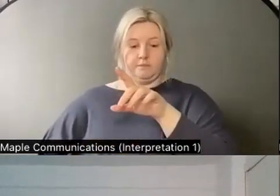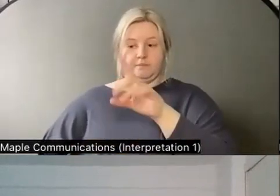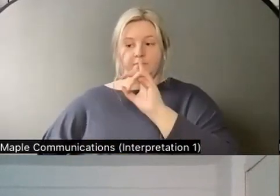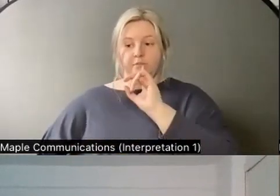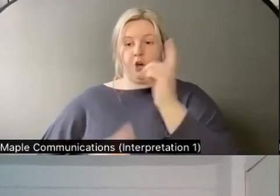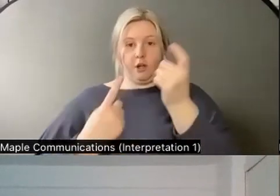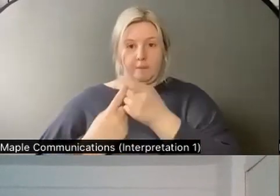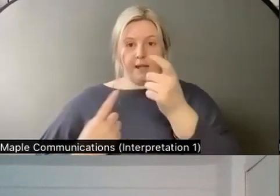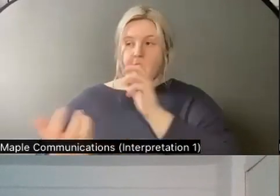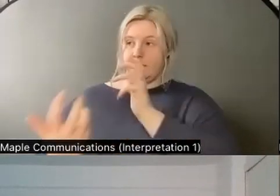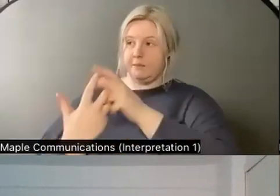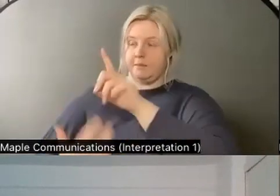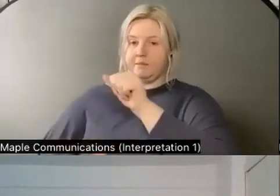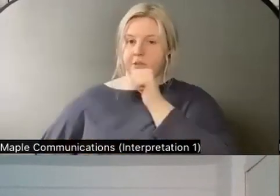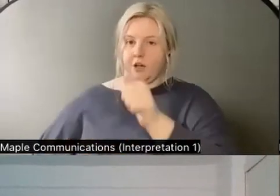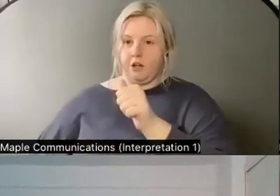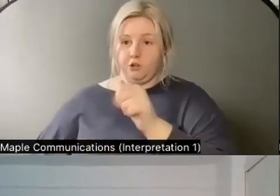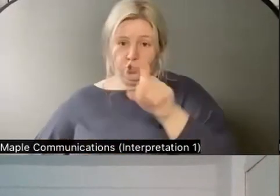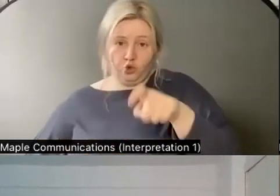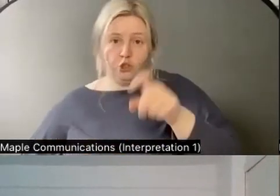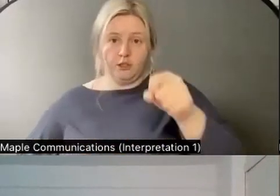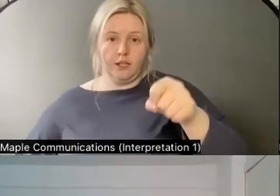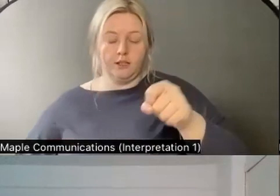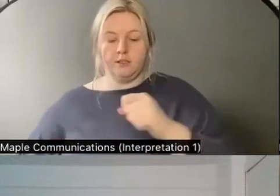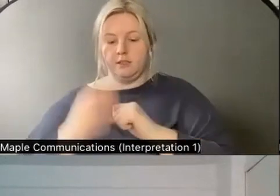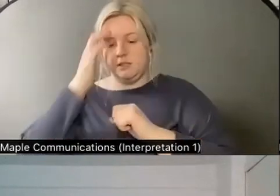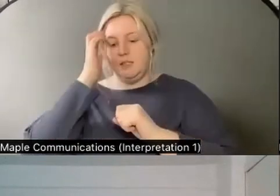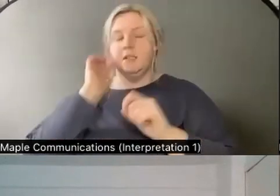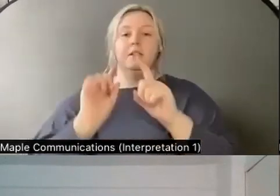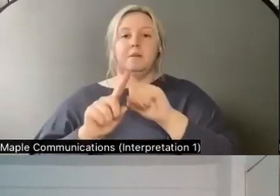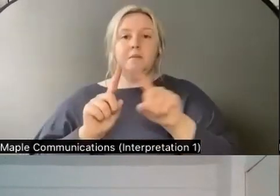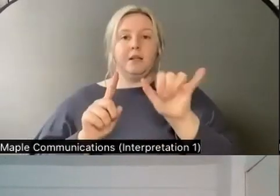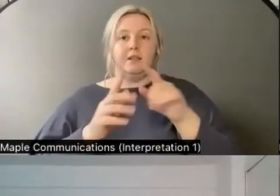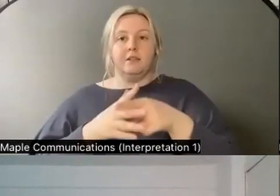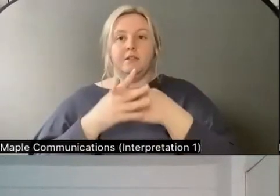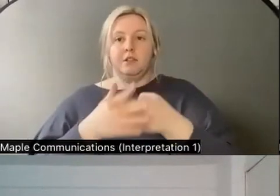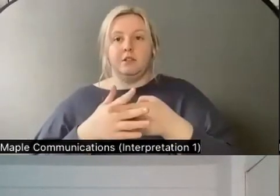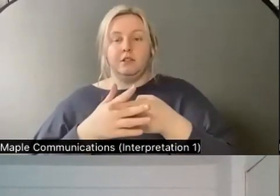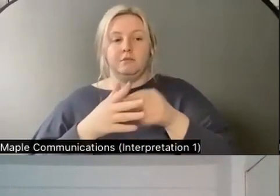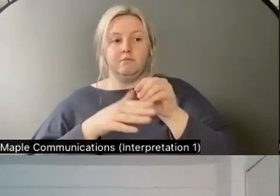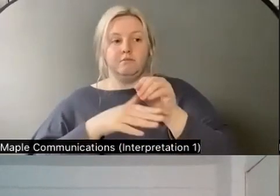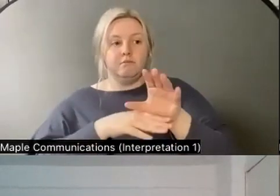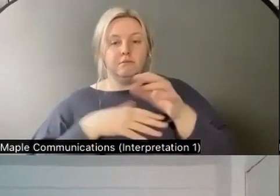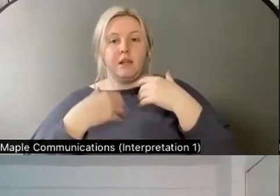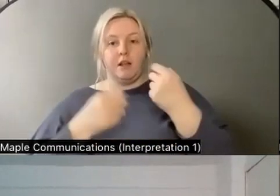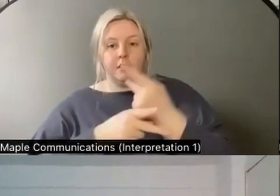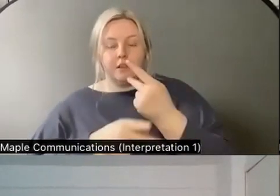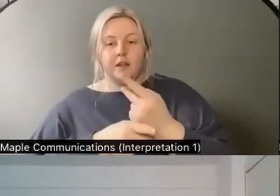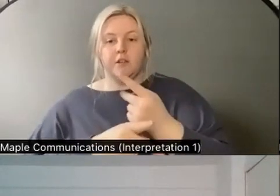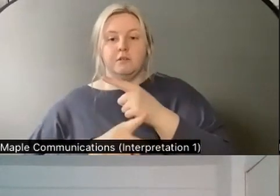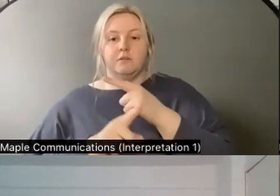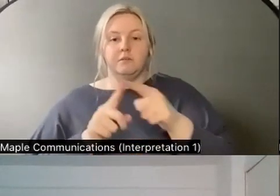crept into healthcare and has erased disabled